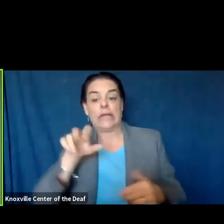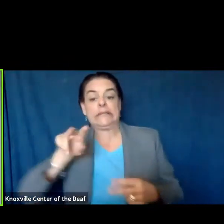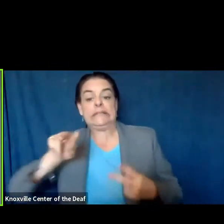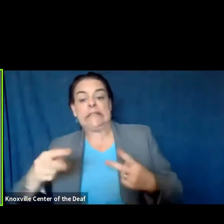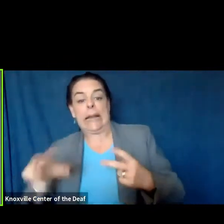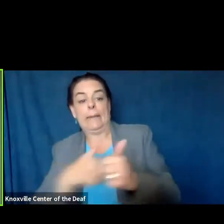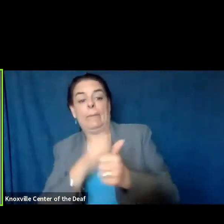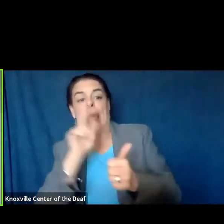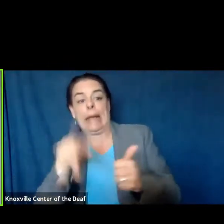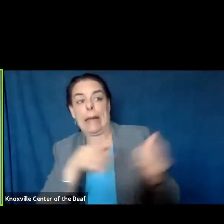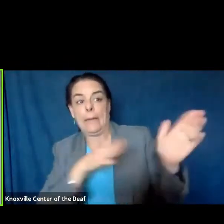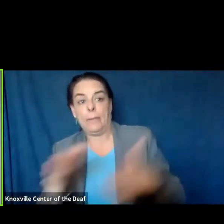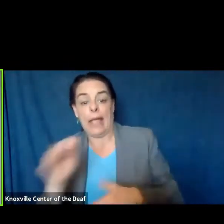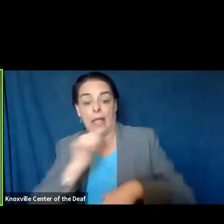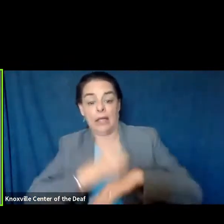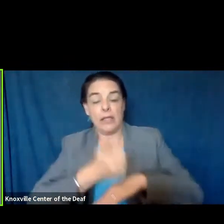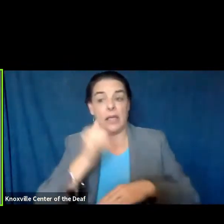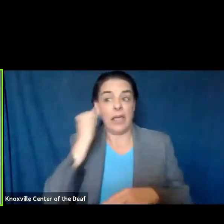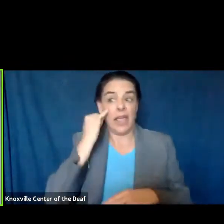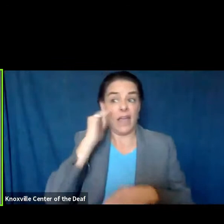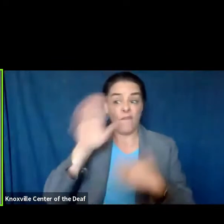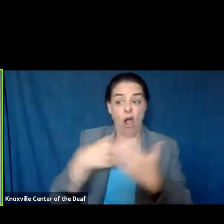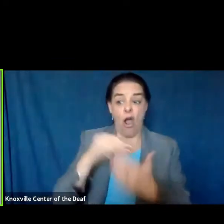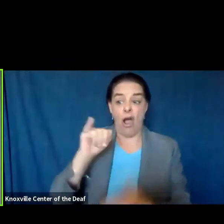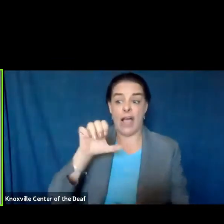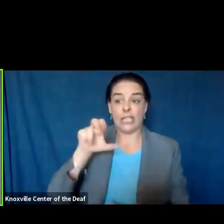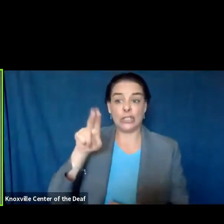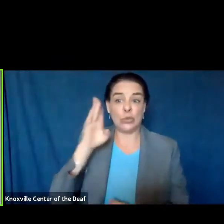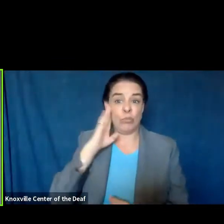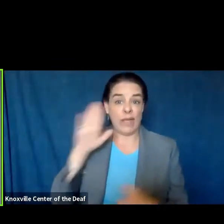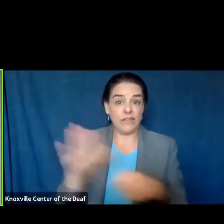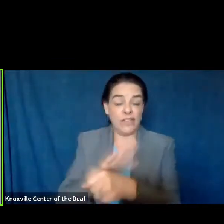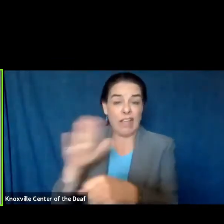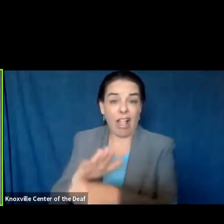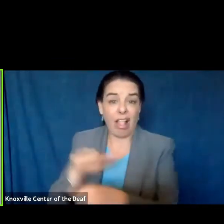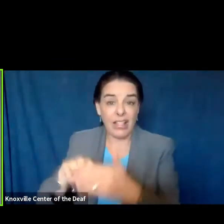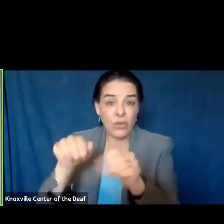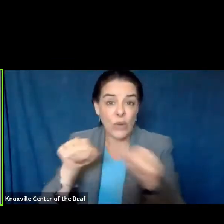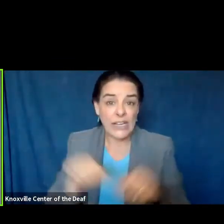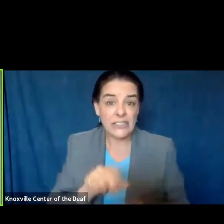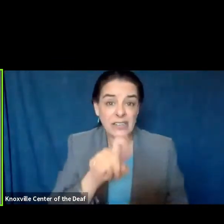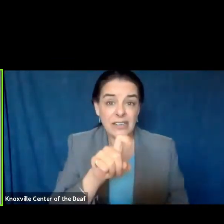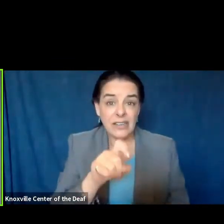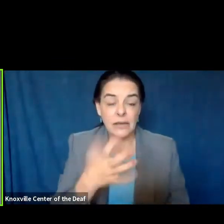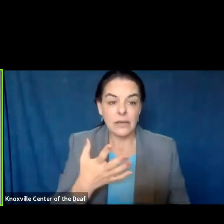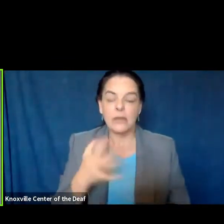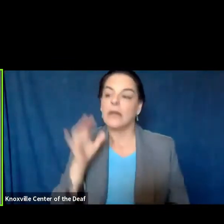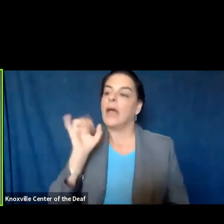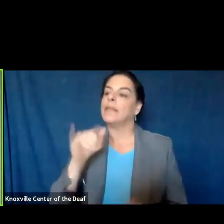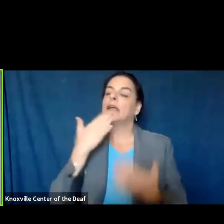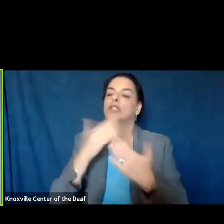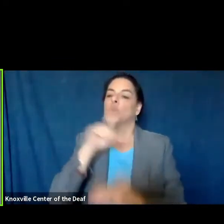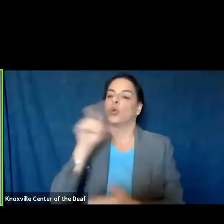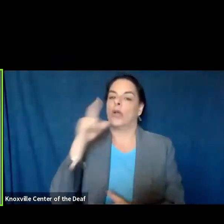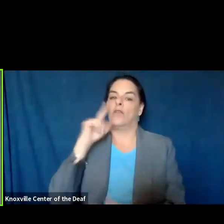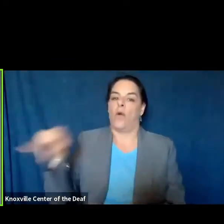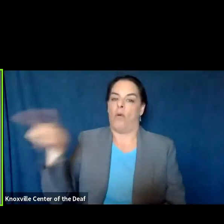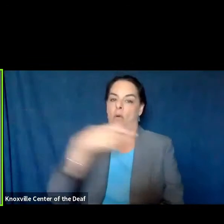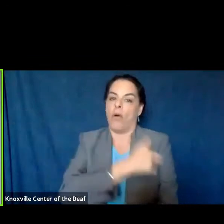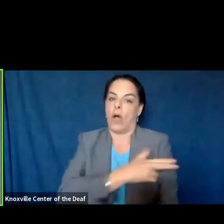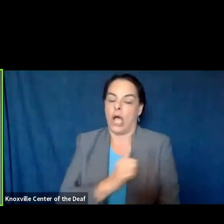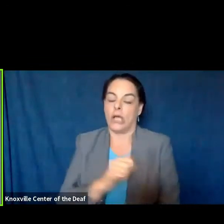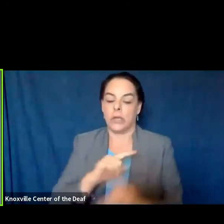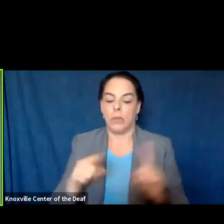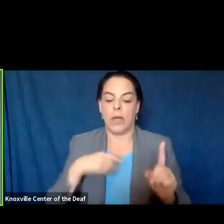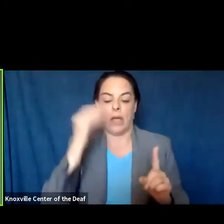that all ICU beds in the region are filled? That's a great question for the hospitals, but I will say that there's lots of plans